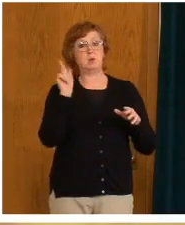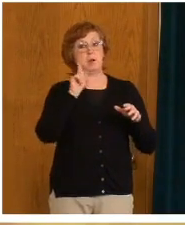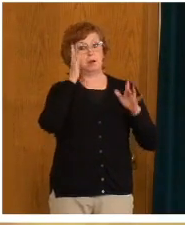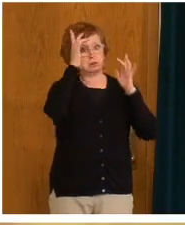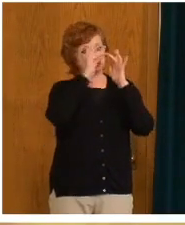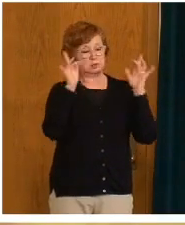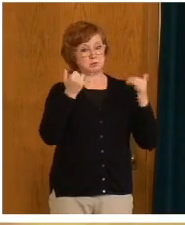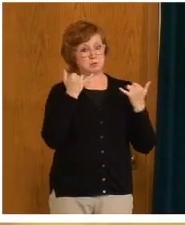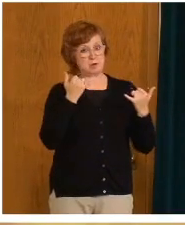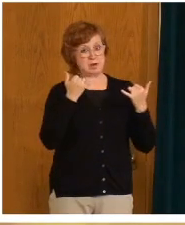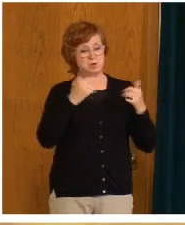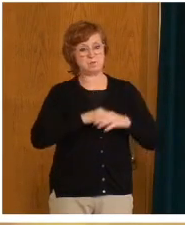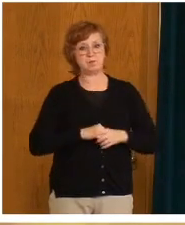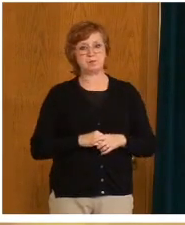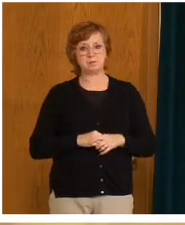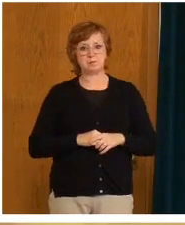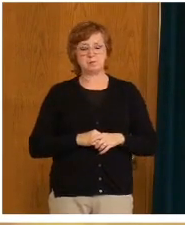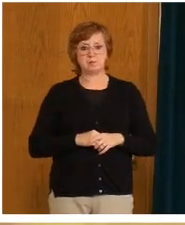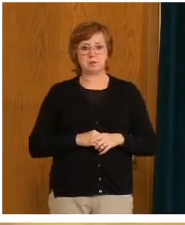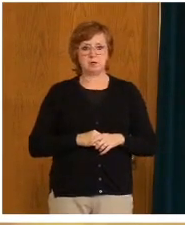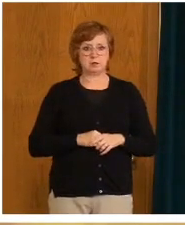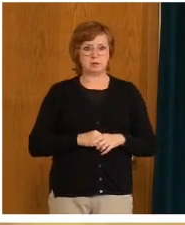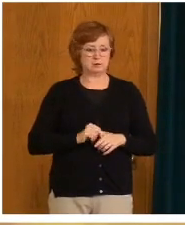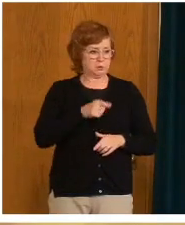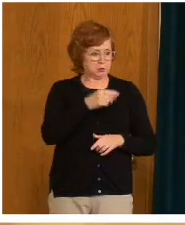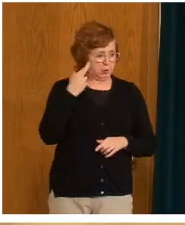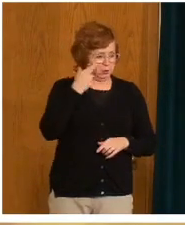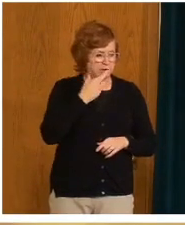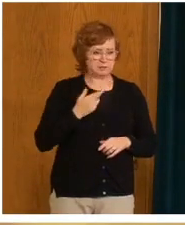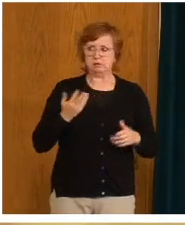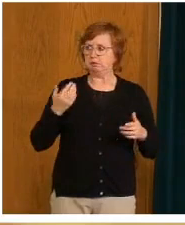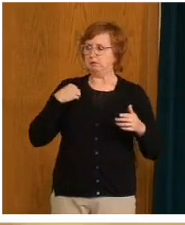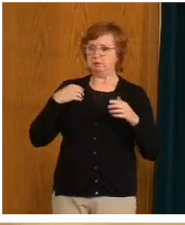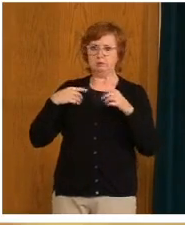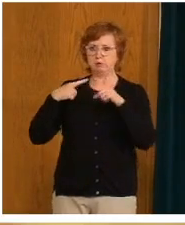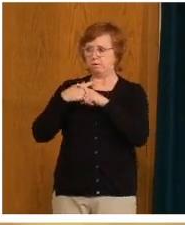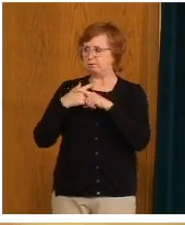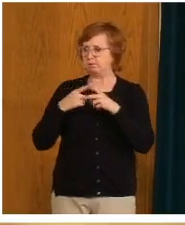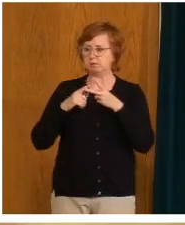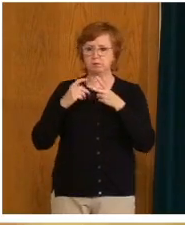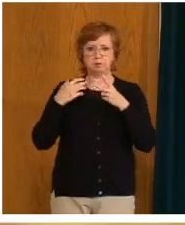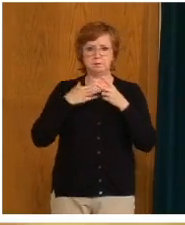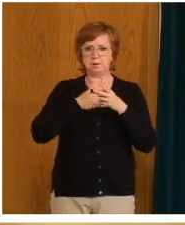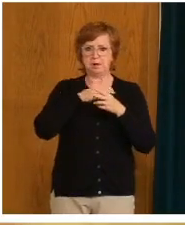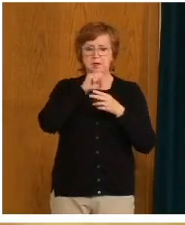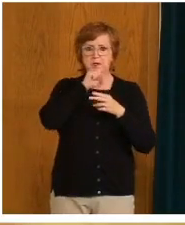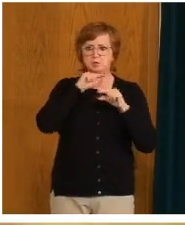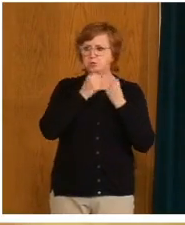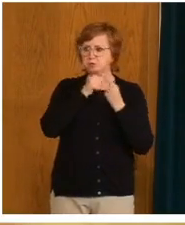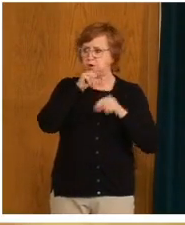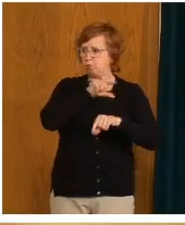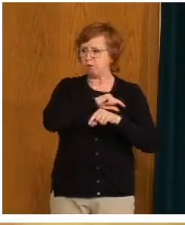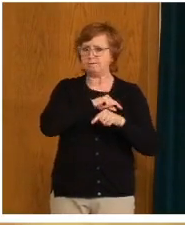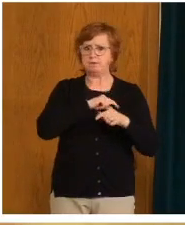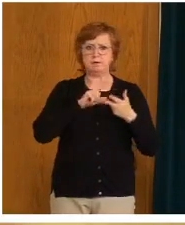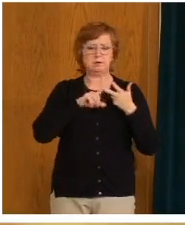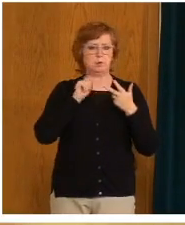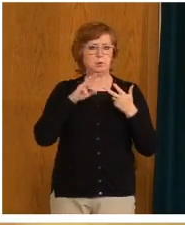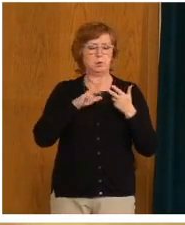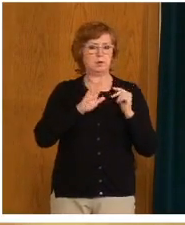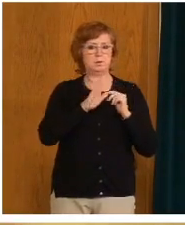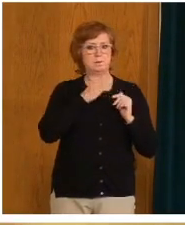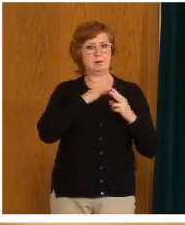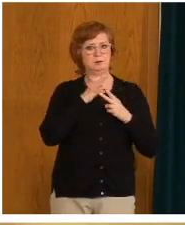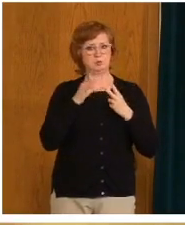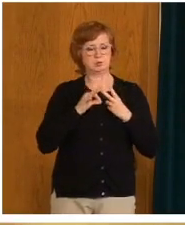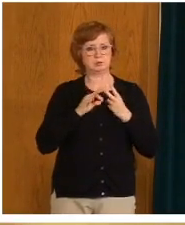to, or made a choice to not be vaccinated. In the days ahead, there's only one group of those people that